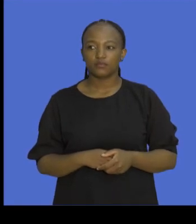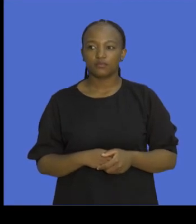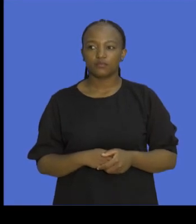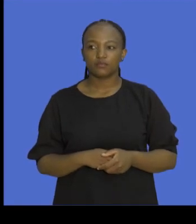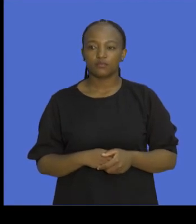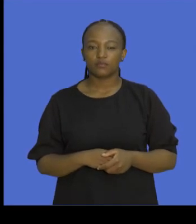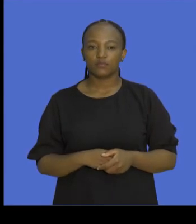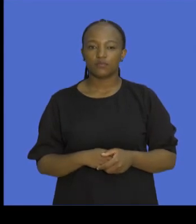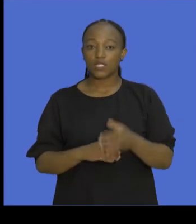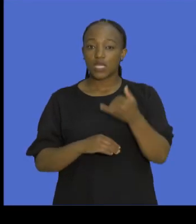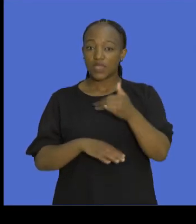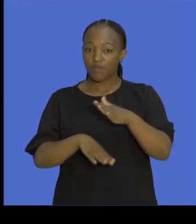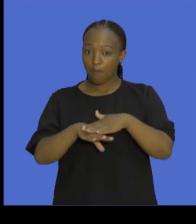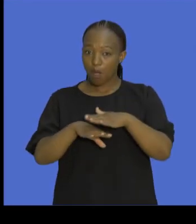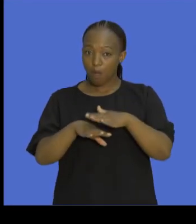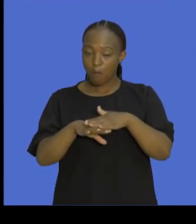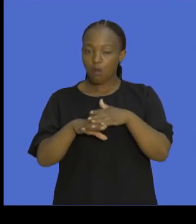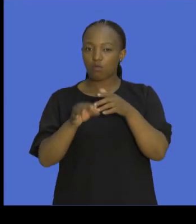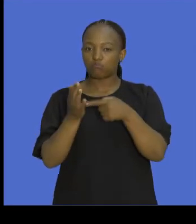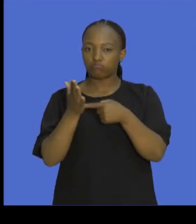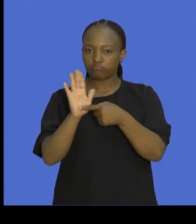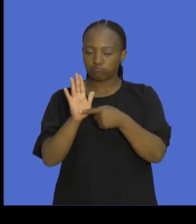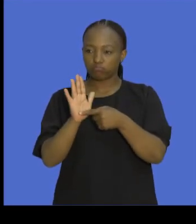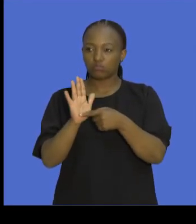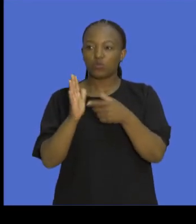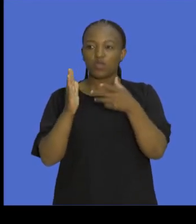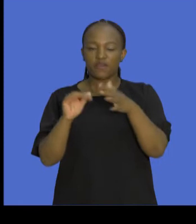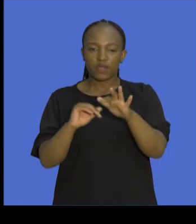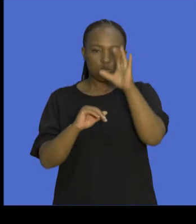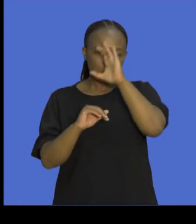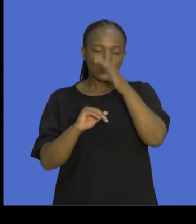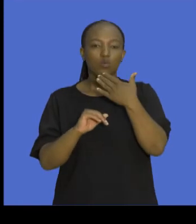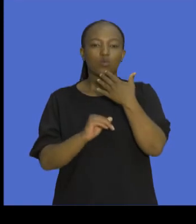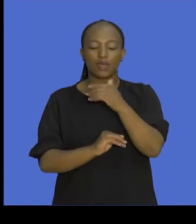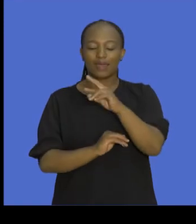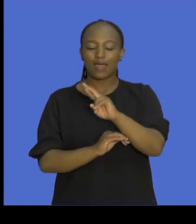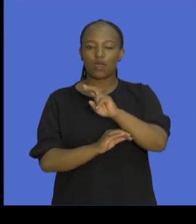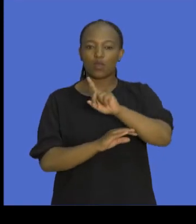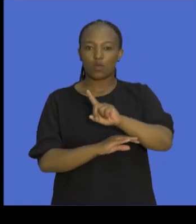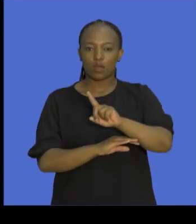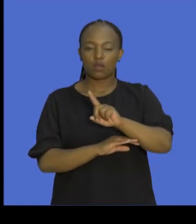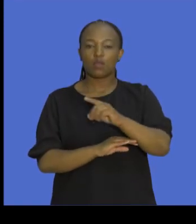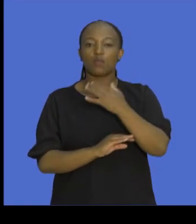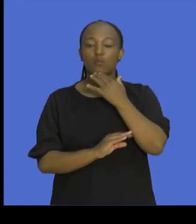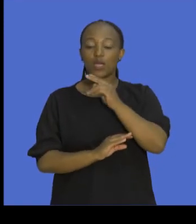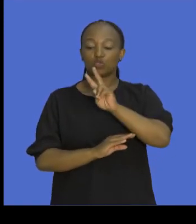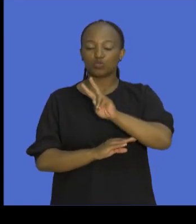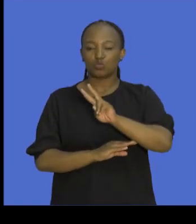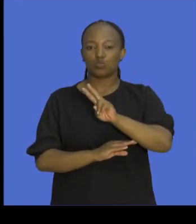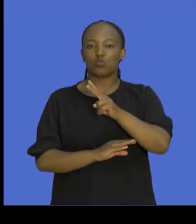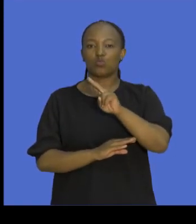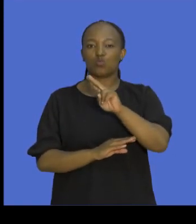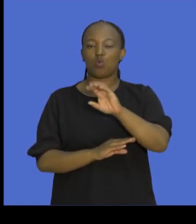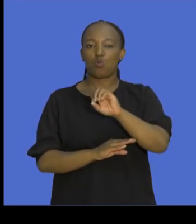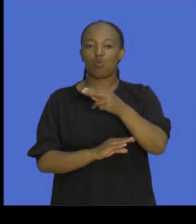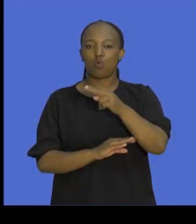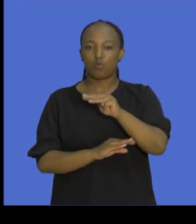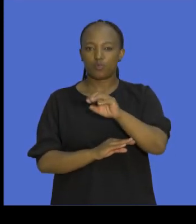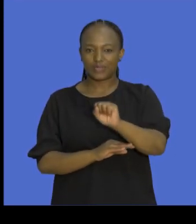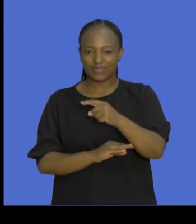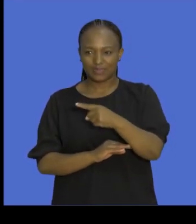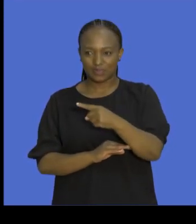move further beyond that, okay, we've verified again that R1 is actually equals to 2 ohms. And the